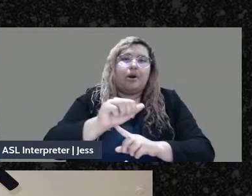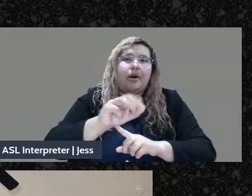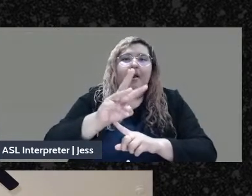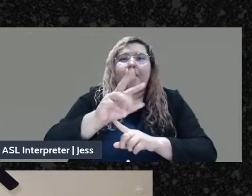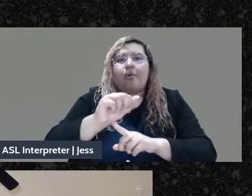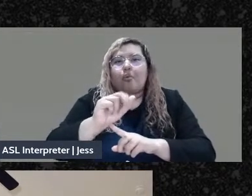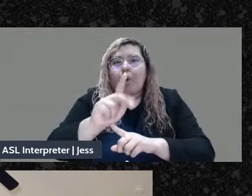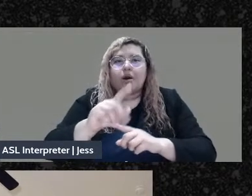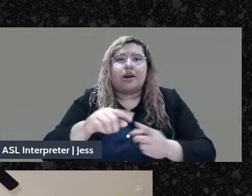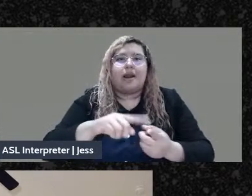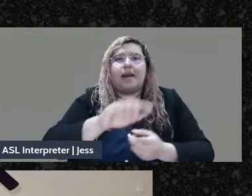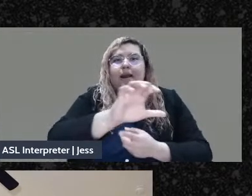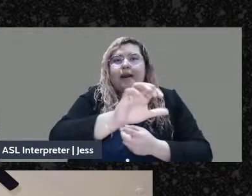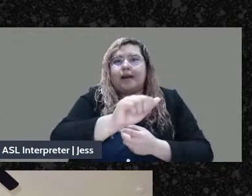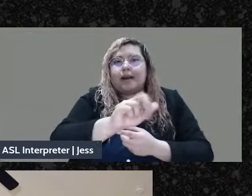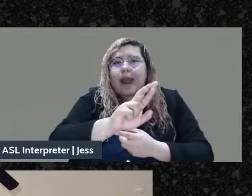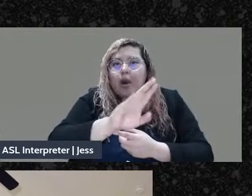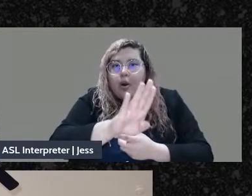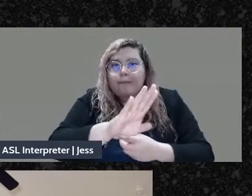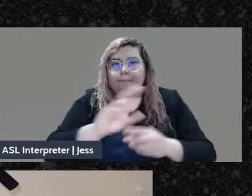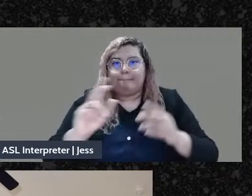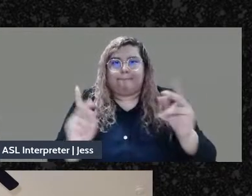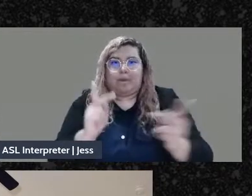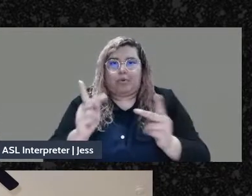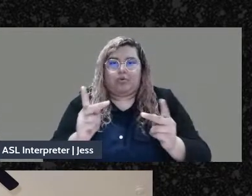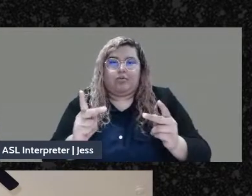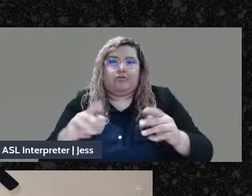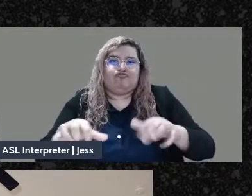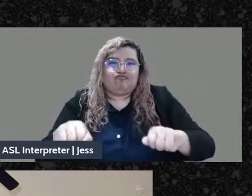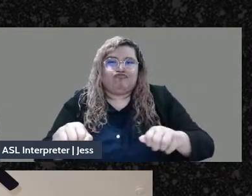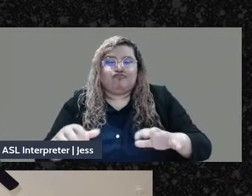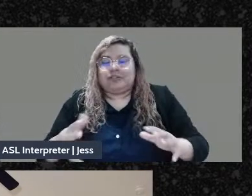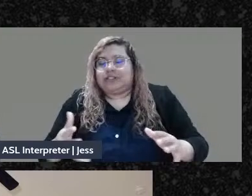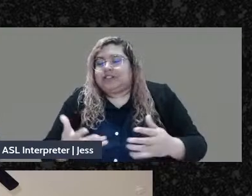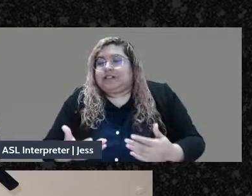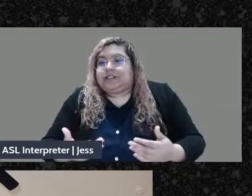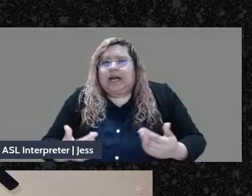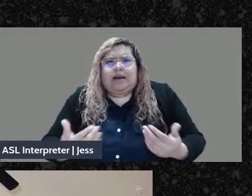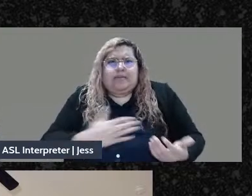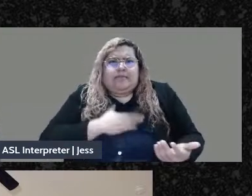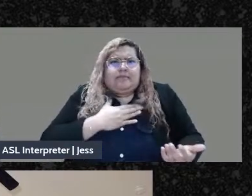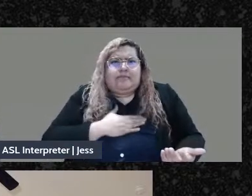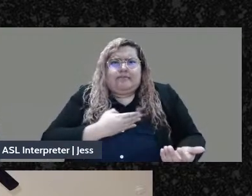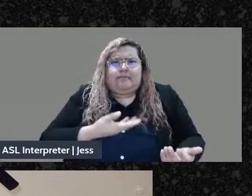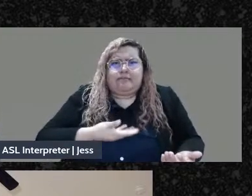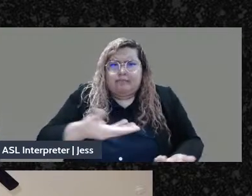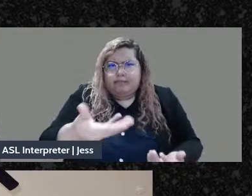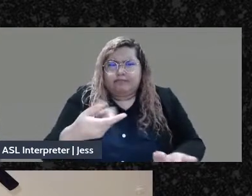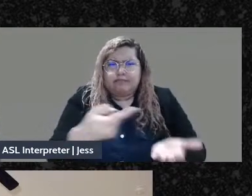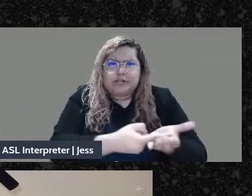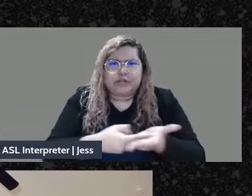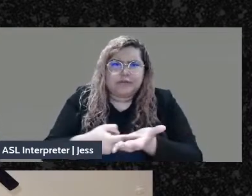peoples. And I'm really grateful to be joining this conversation, and also